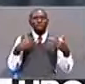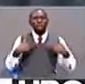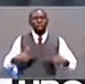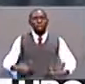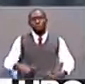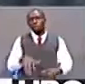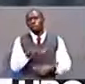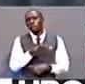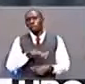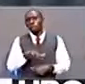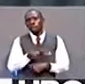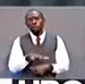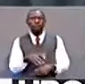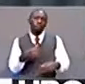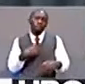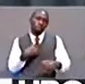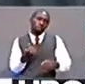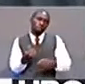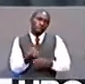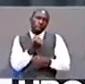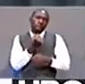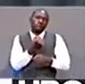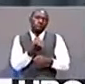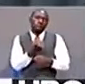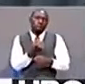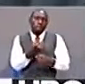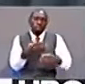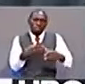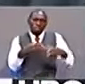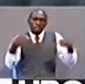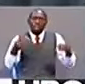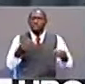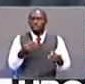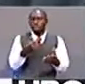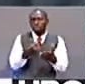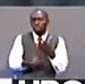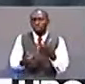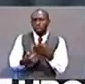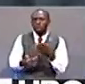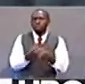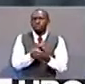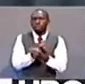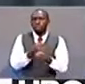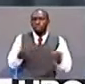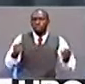it that we have not done to save the life of our Archbishop?